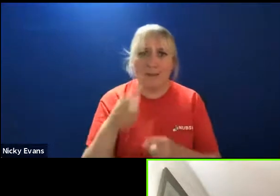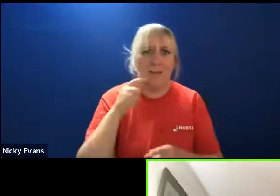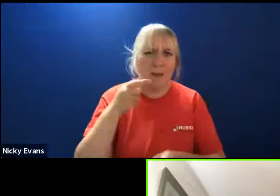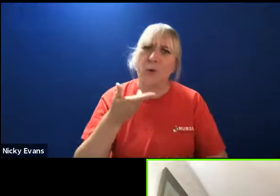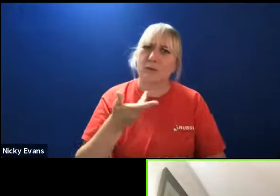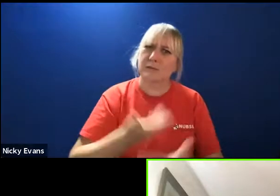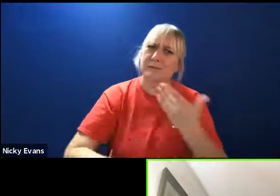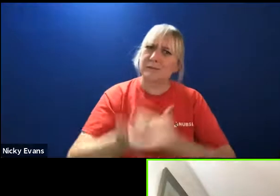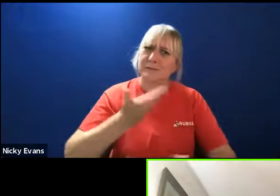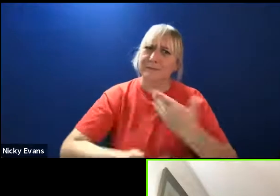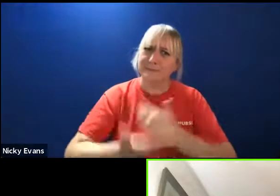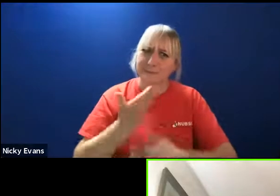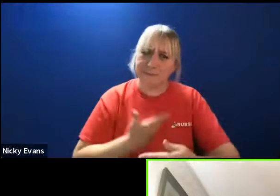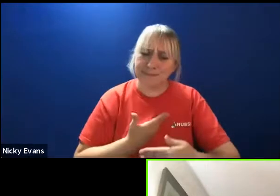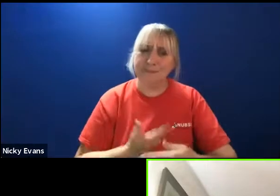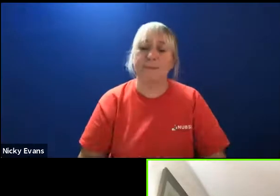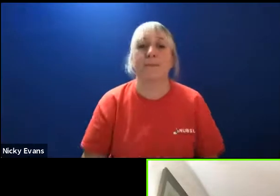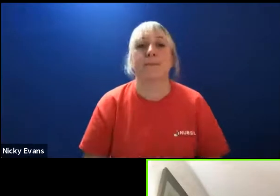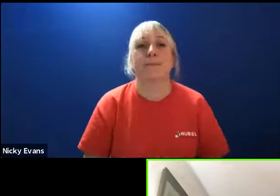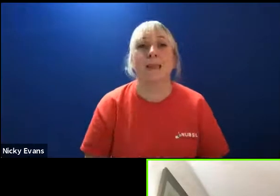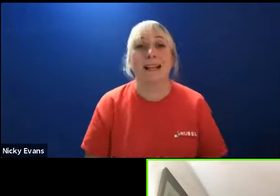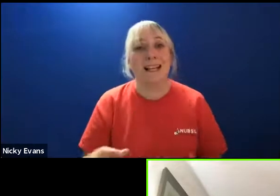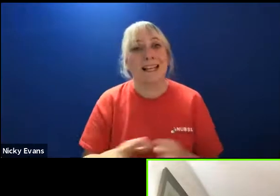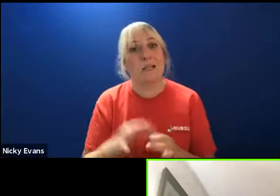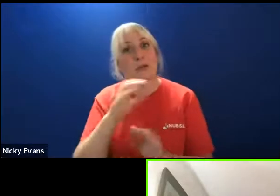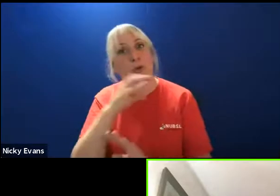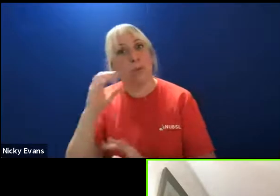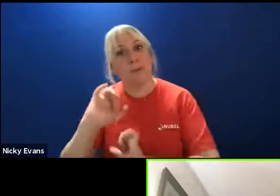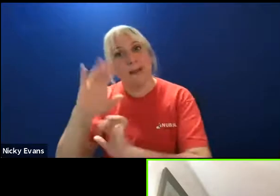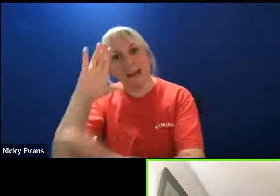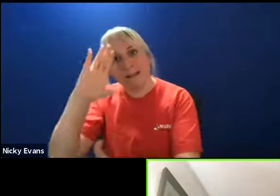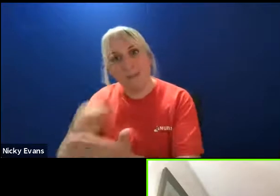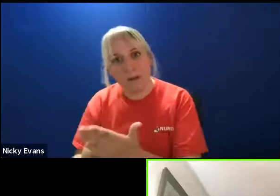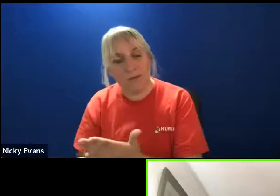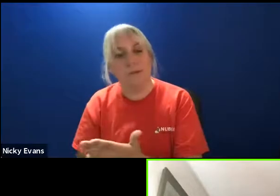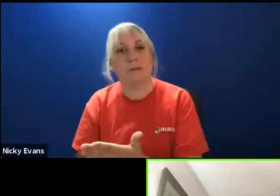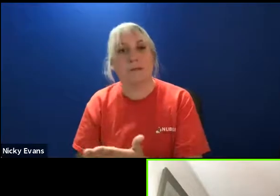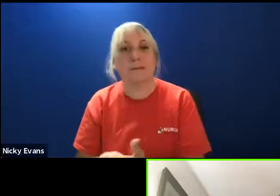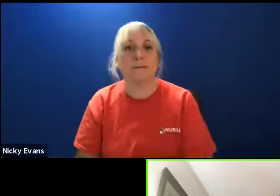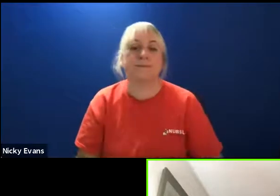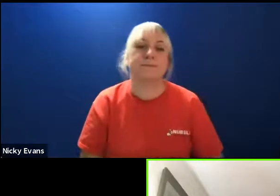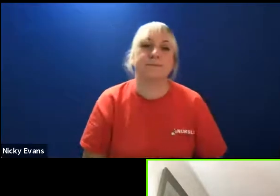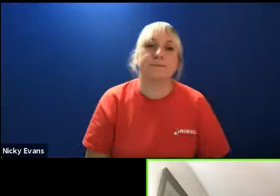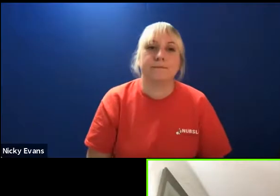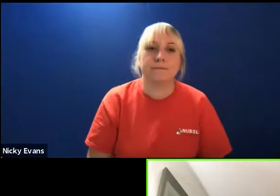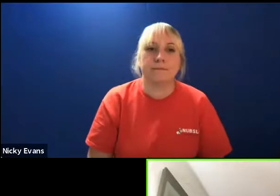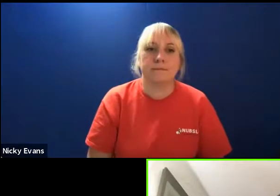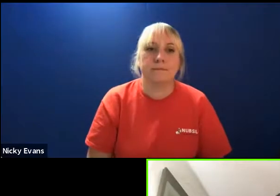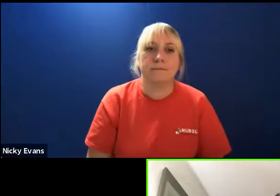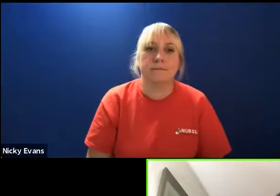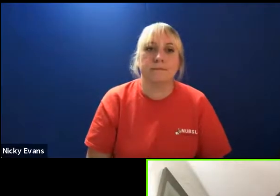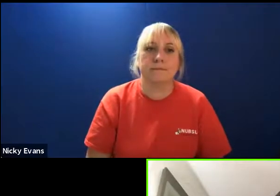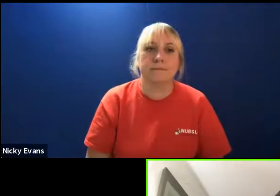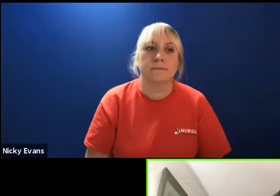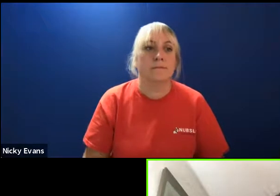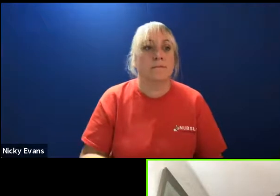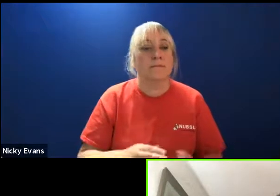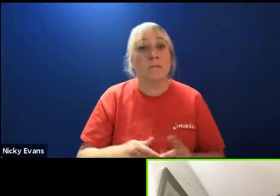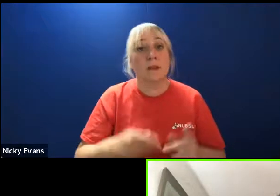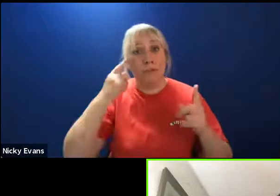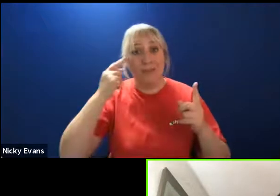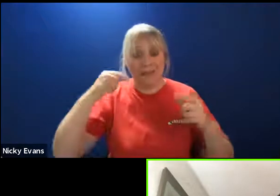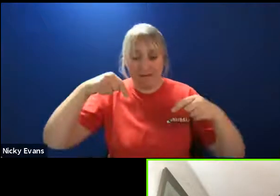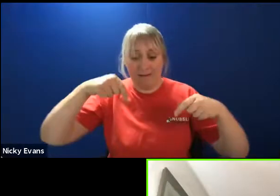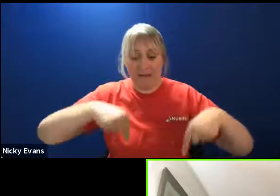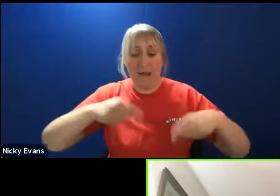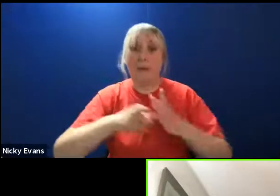Cuban experience. Now, if we think about some of the discourses that are being had around statues and